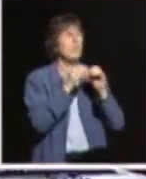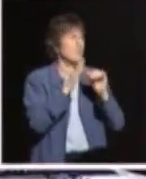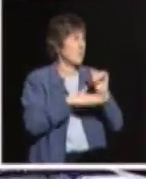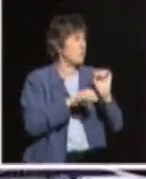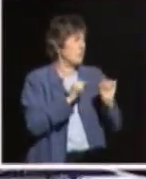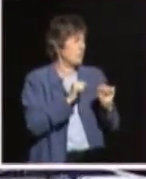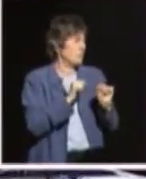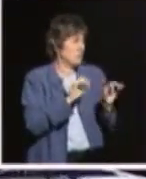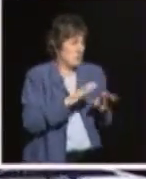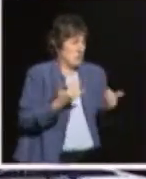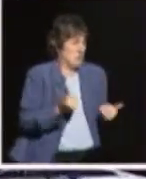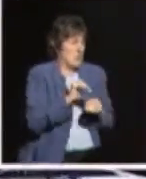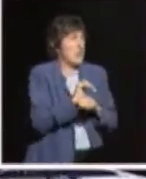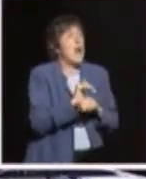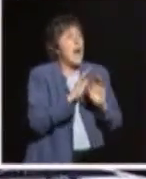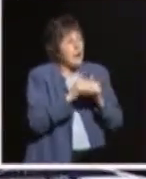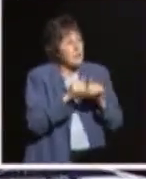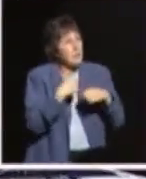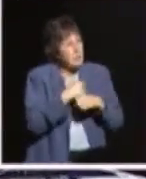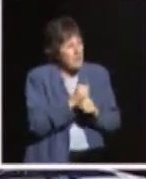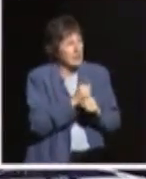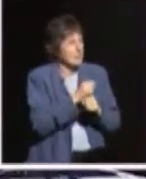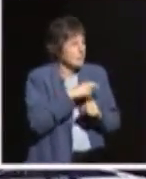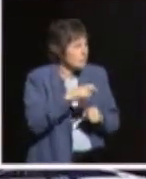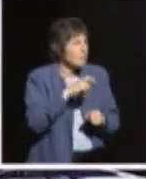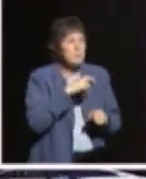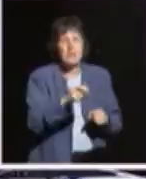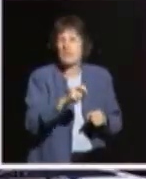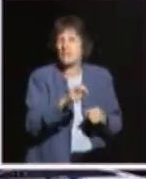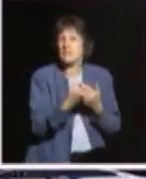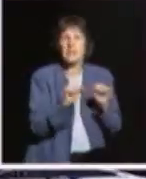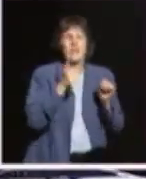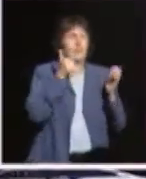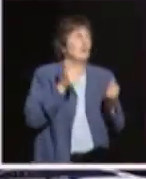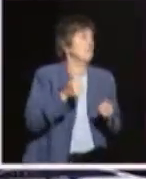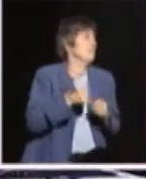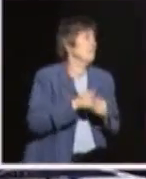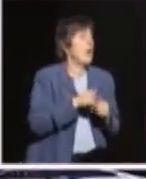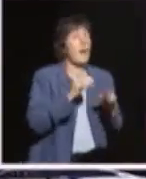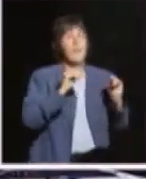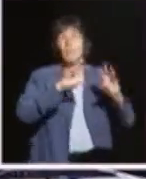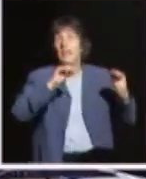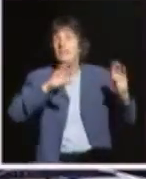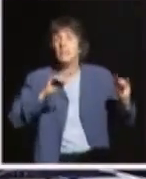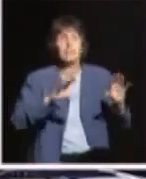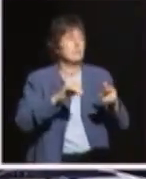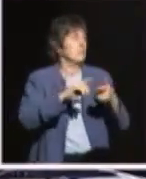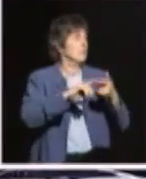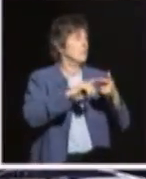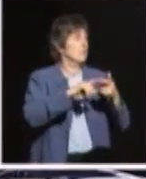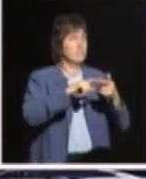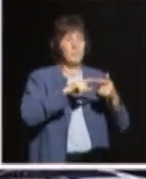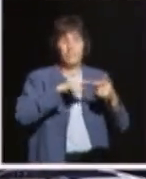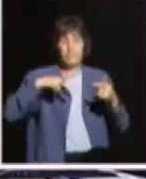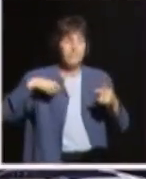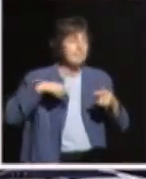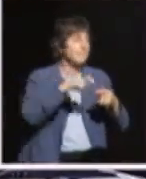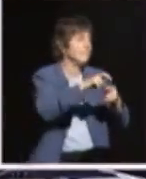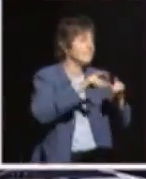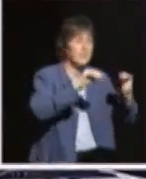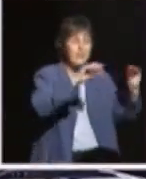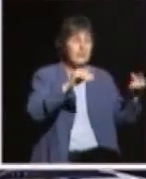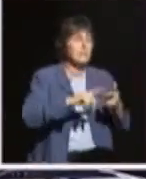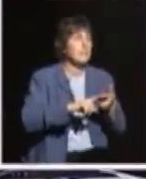make public transportation safer, whether it's flashing signals at a boarding ramp in an airport, whether it's varied